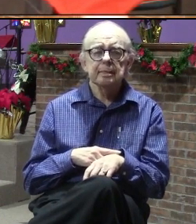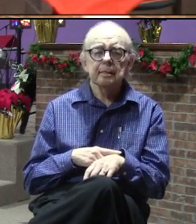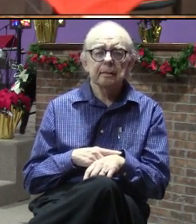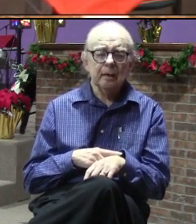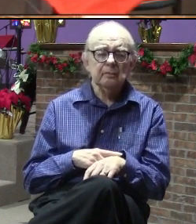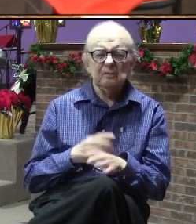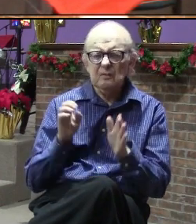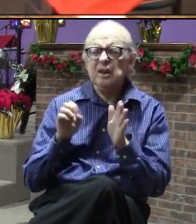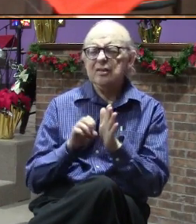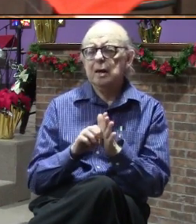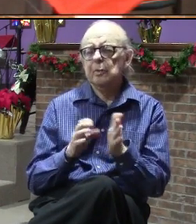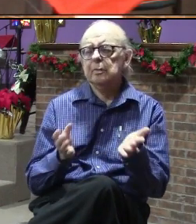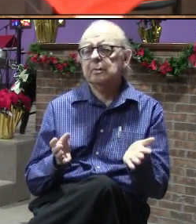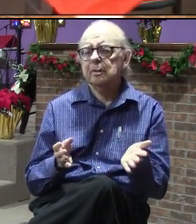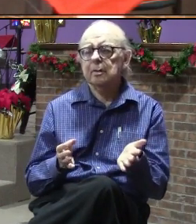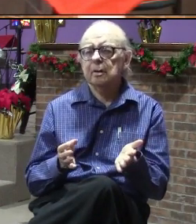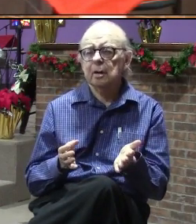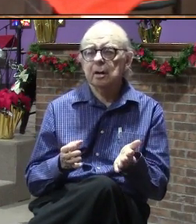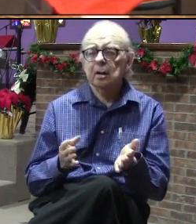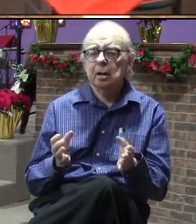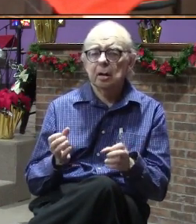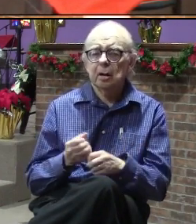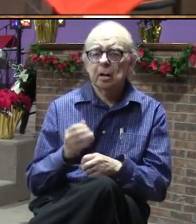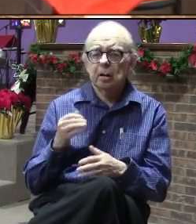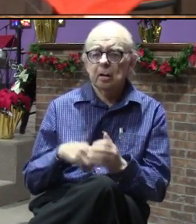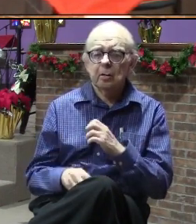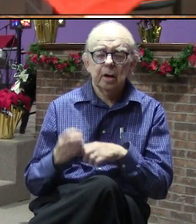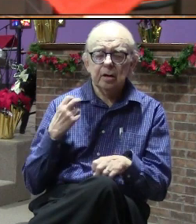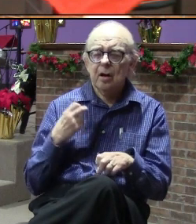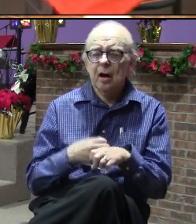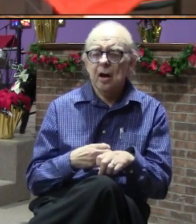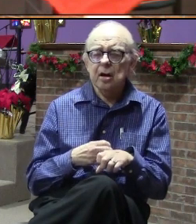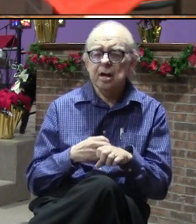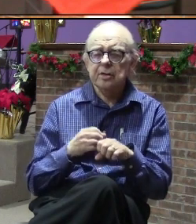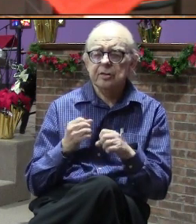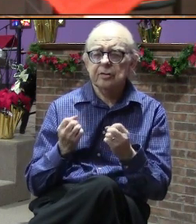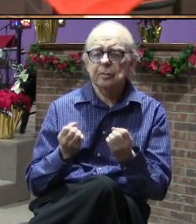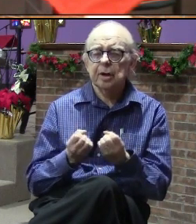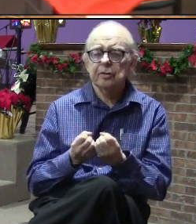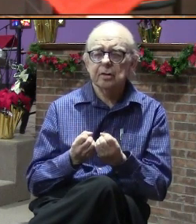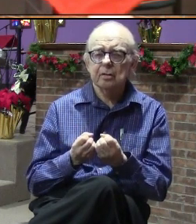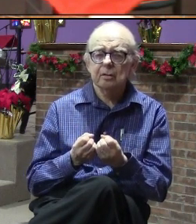For instance, you get into a hard situation